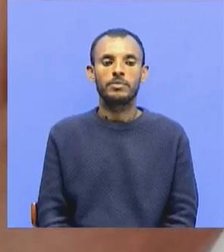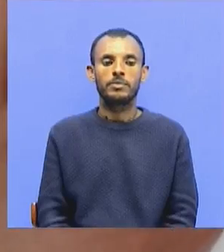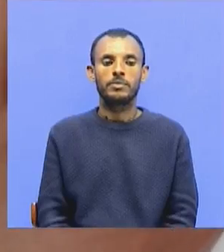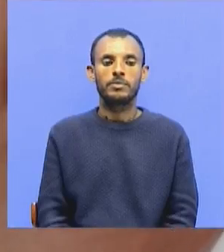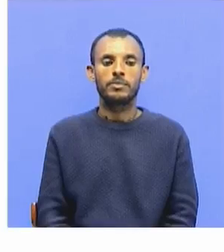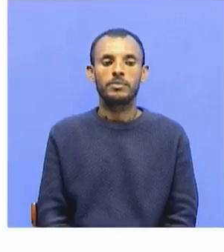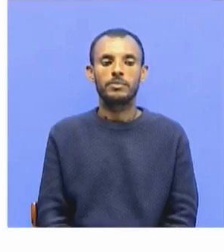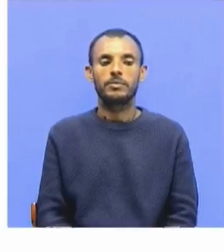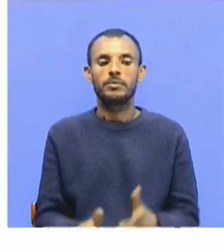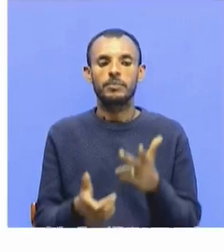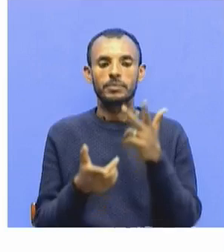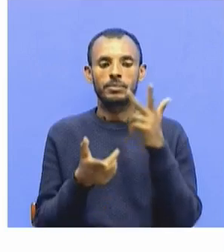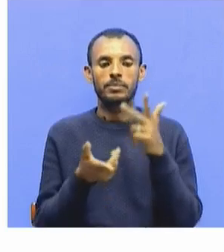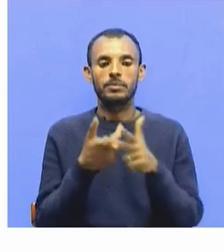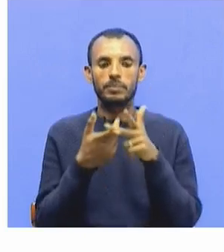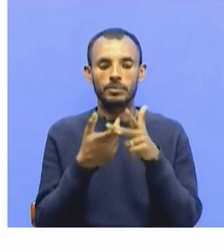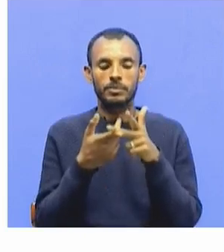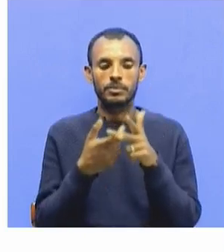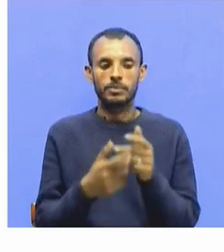3,